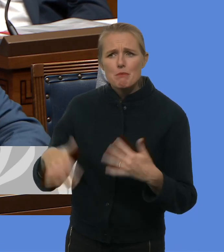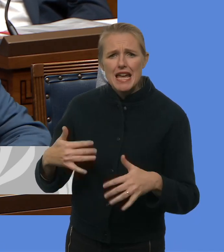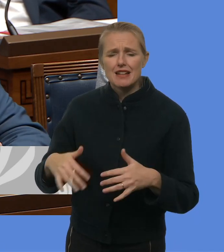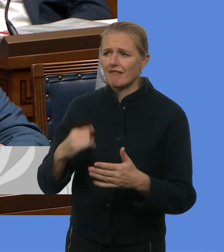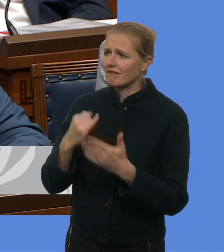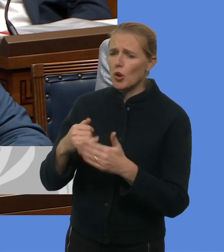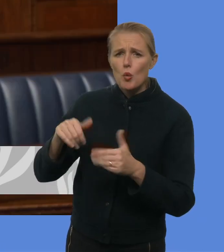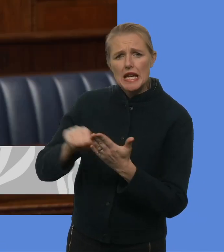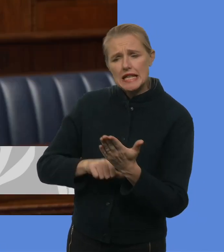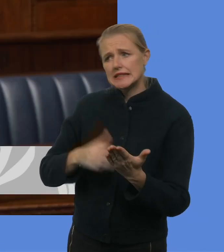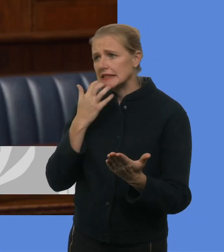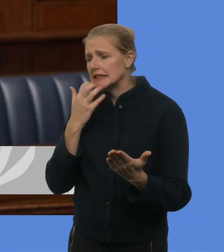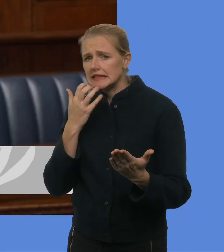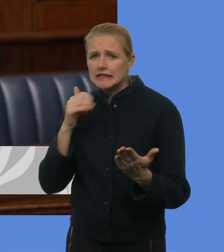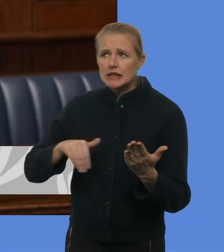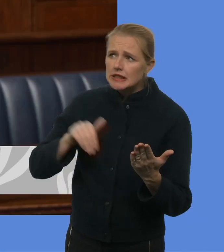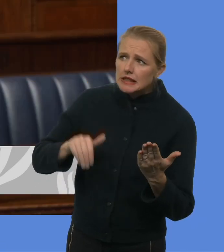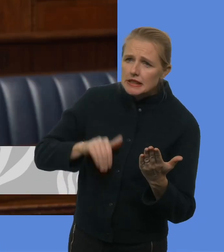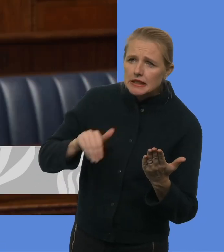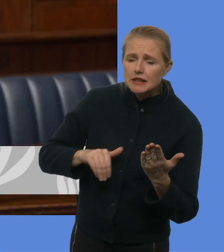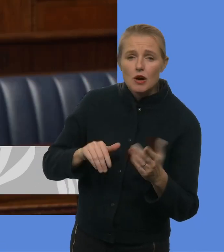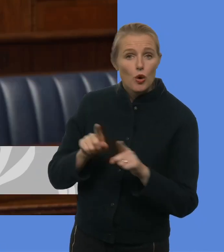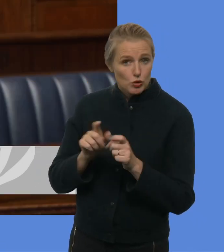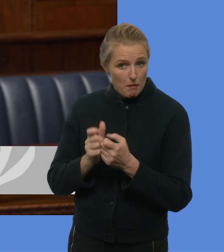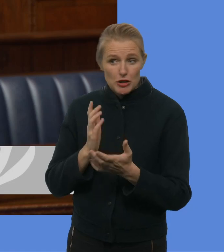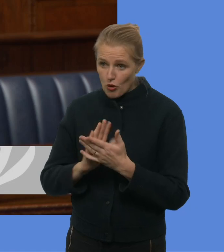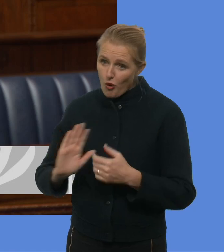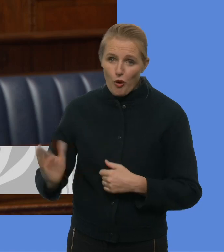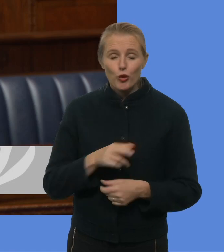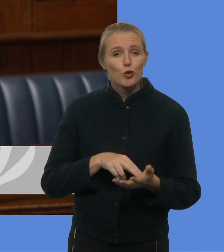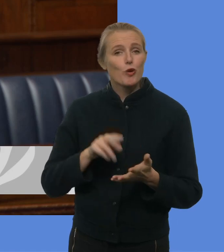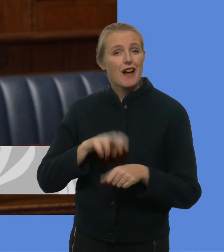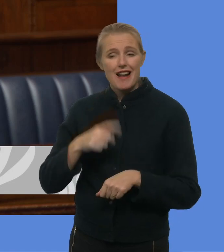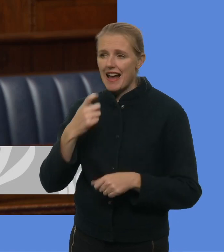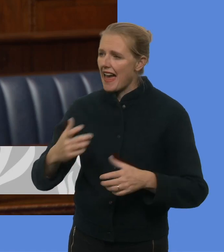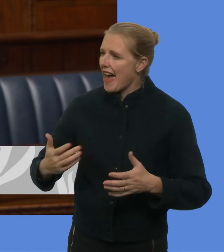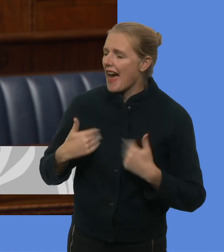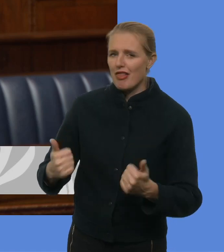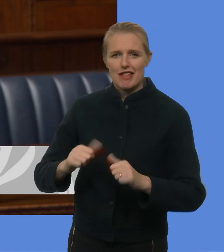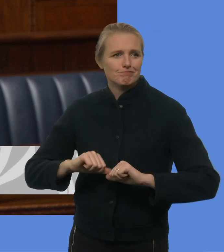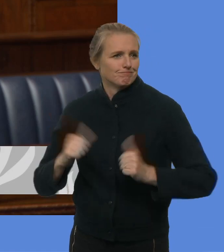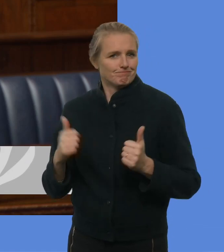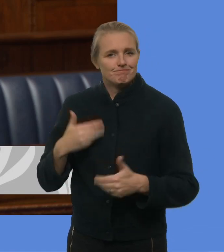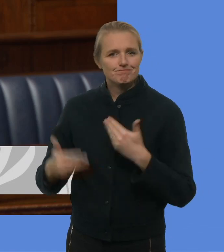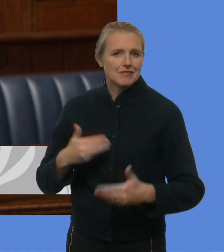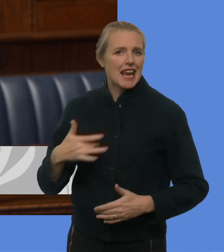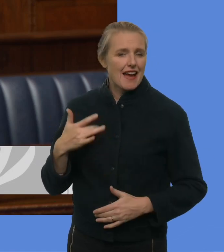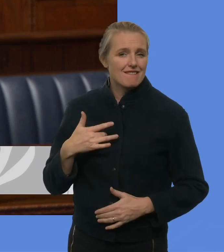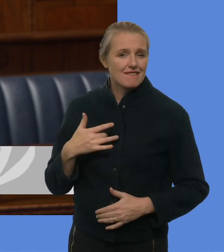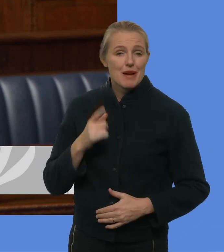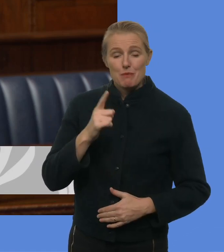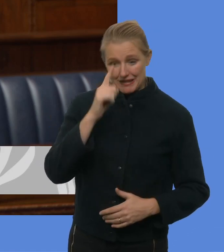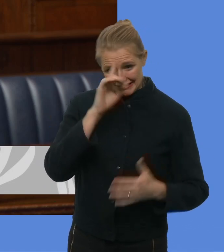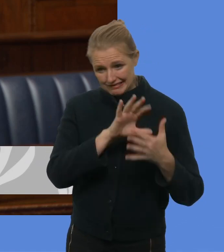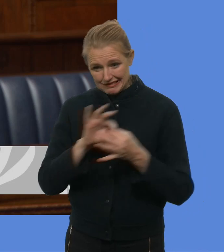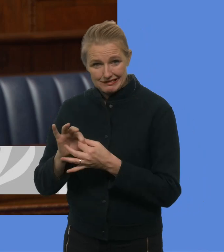list, in terms of trying to ensure that everyone in Northern Ireland can live a healthy and thriving life. But of course the impact on the economy of